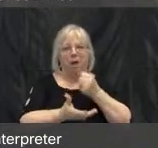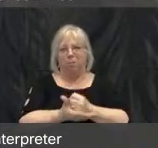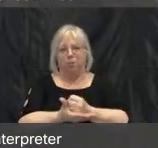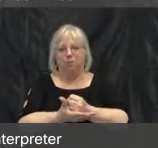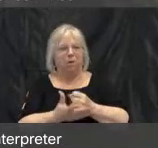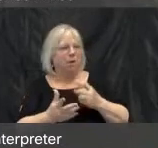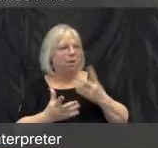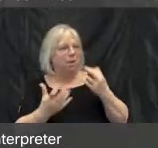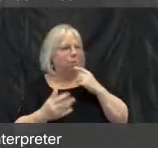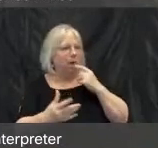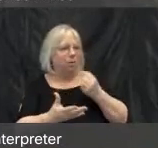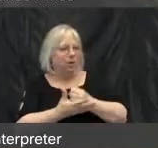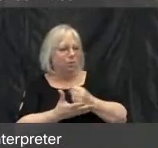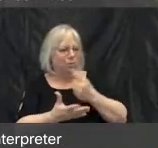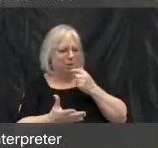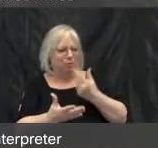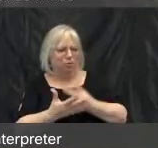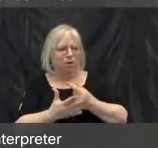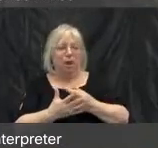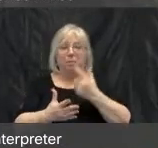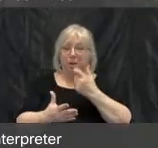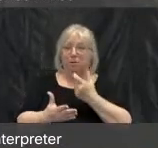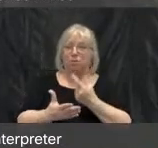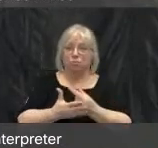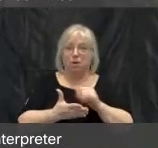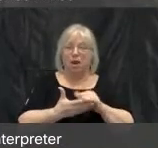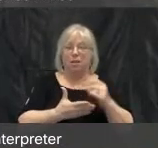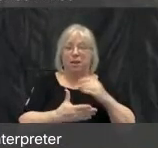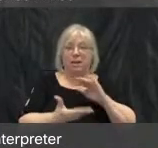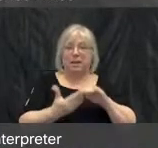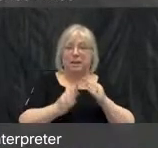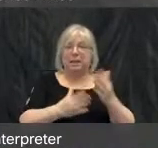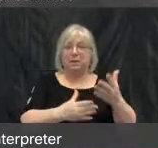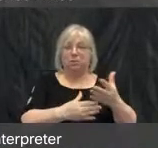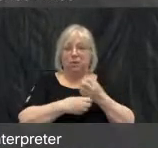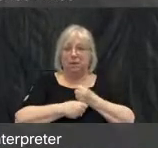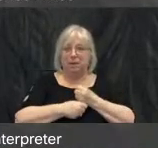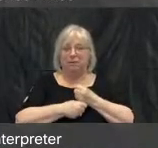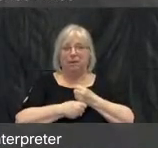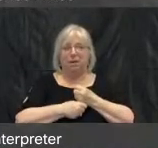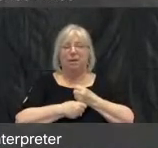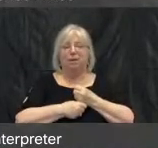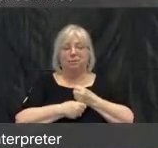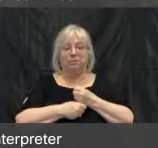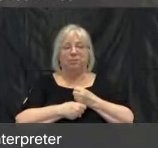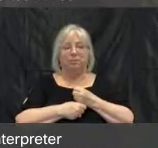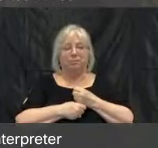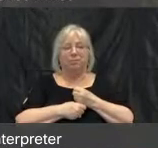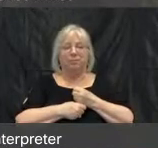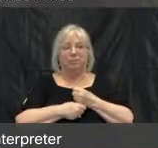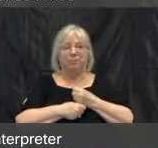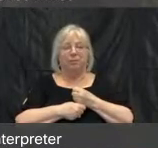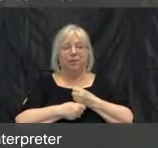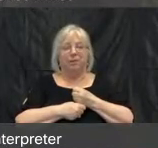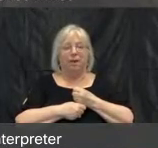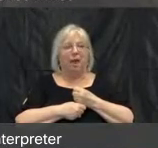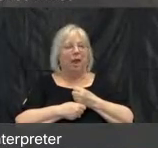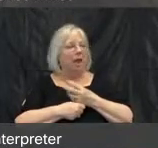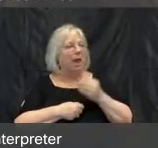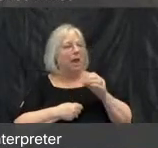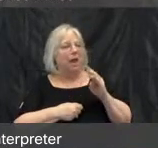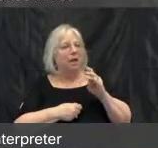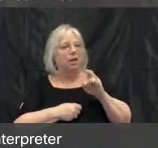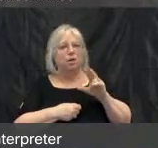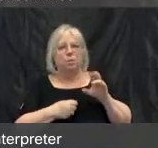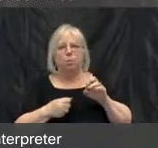be endorsed? It's because it's a grant that's coming to the city. The city is the recipient. And Bruce